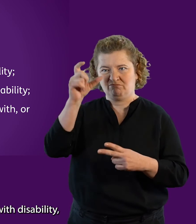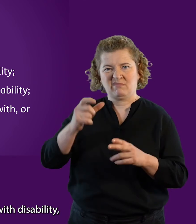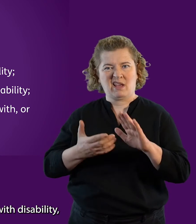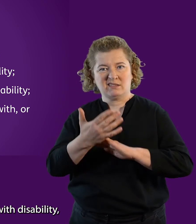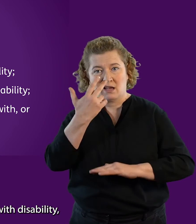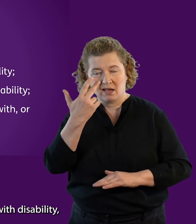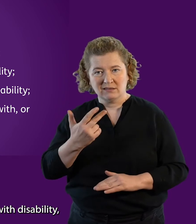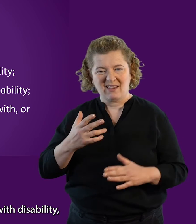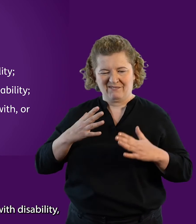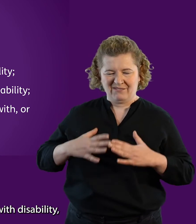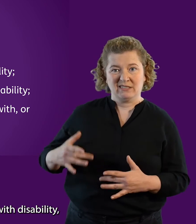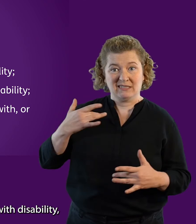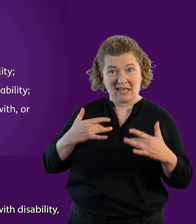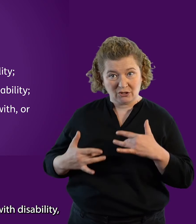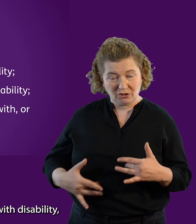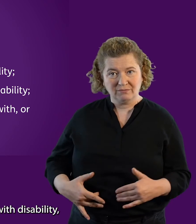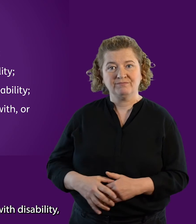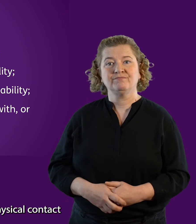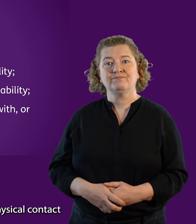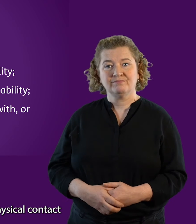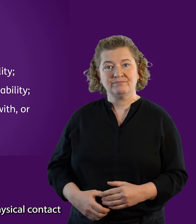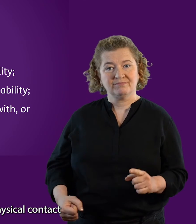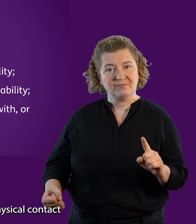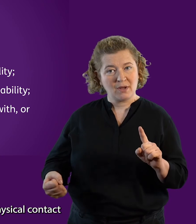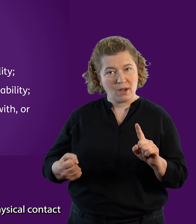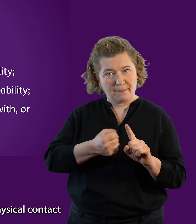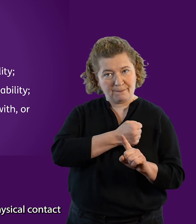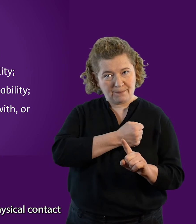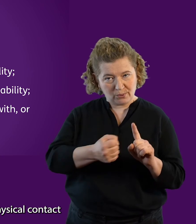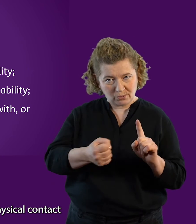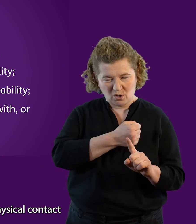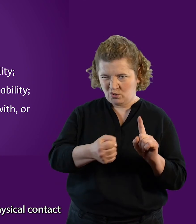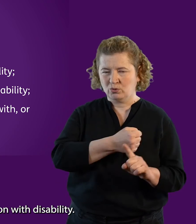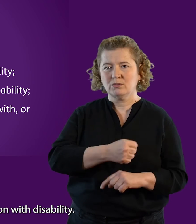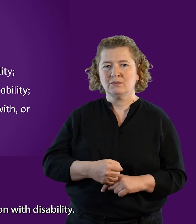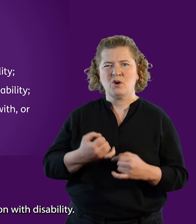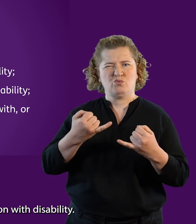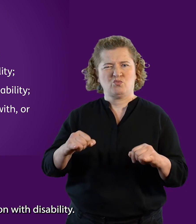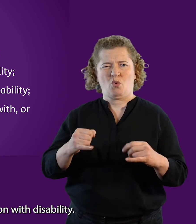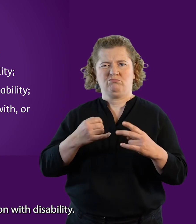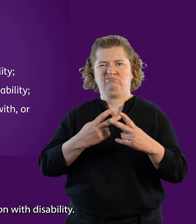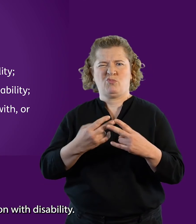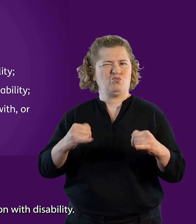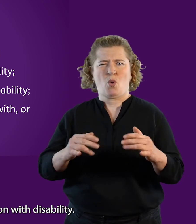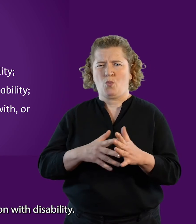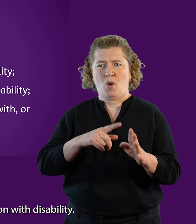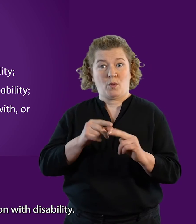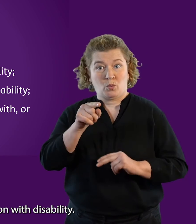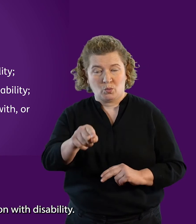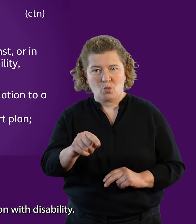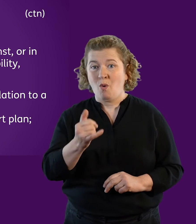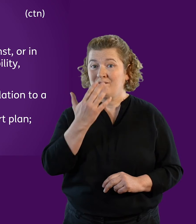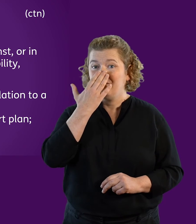or neglect of a person with disability, unlawful sexual or physical contact with or assault of a person